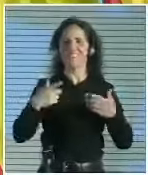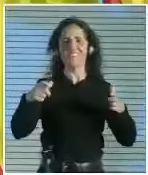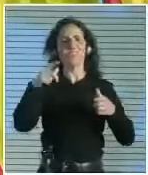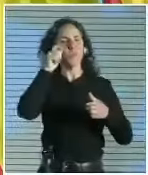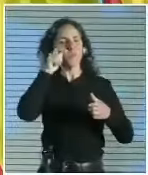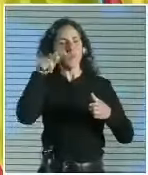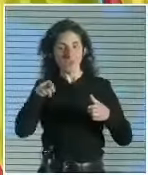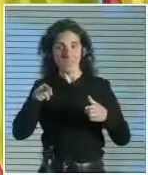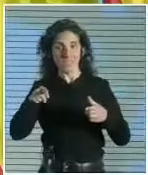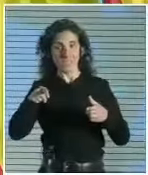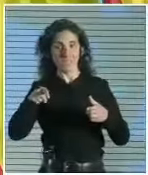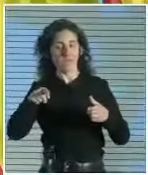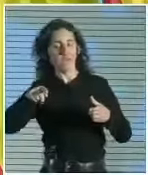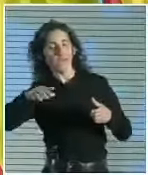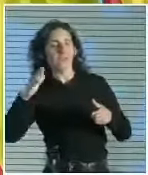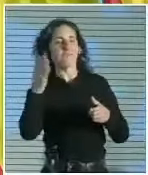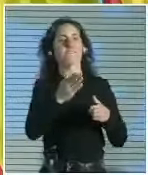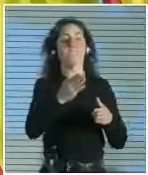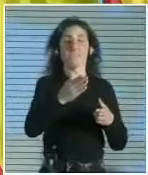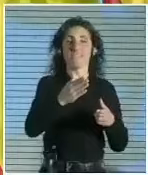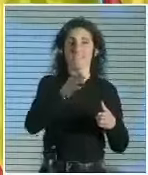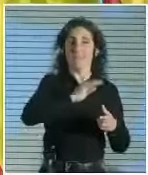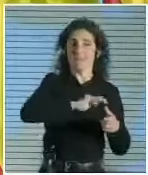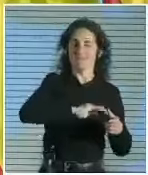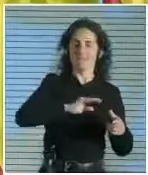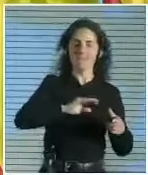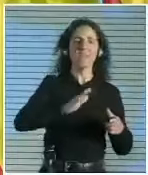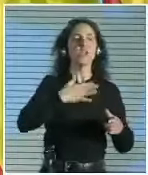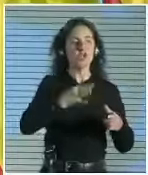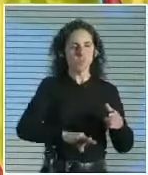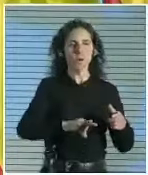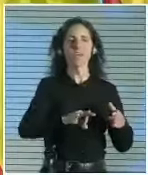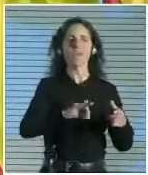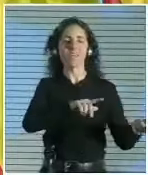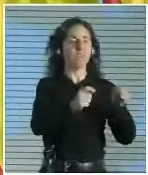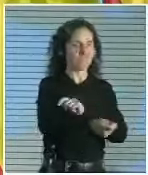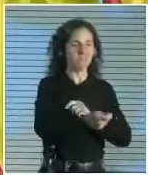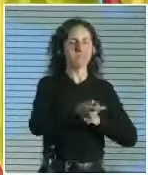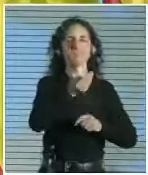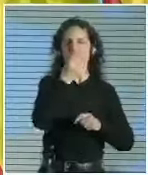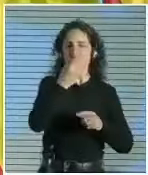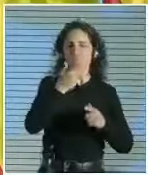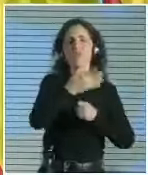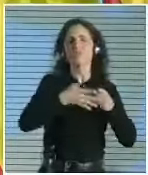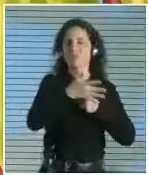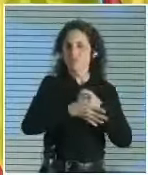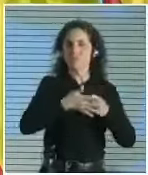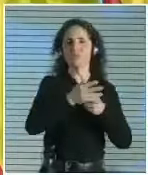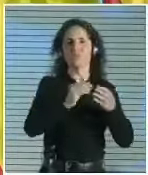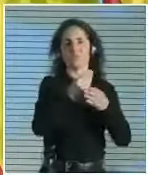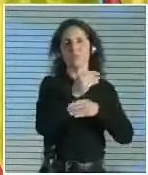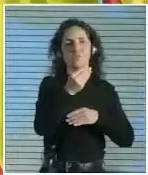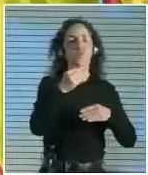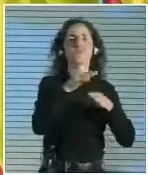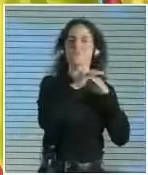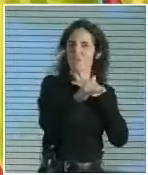Global Strategy for Sustainable Consumption and Production 2023-2030, which of course provides solid grounds for